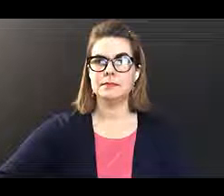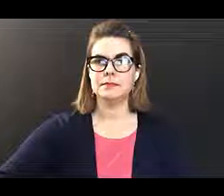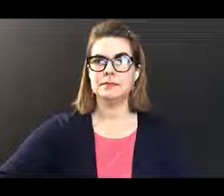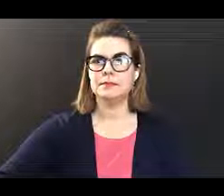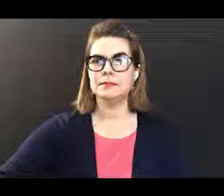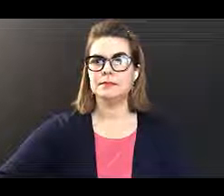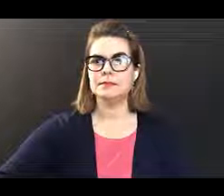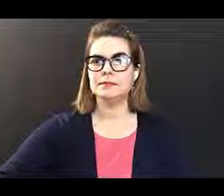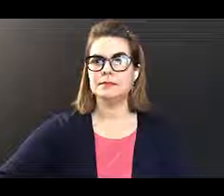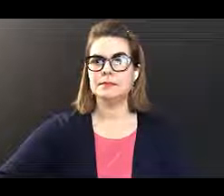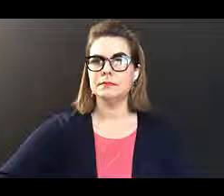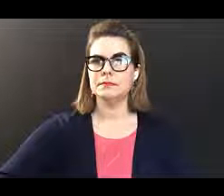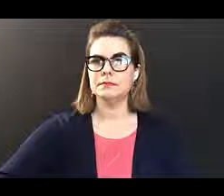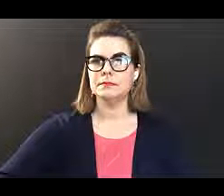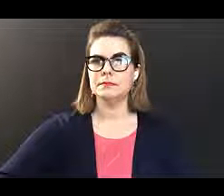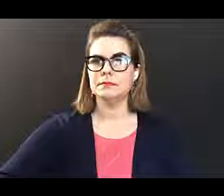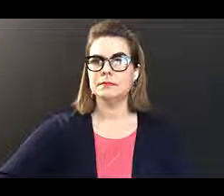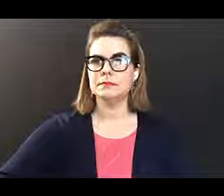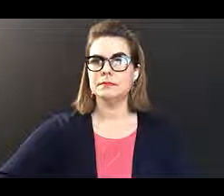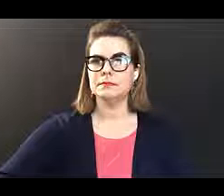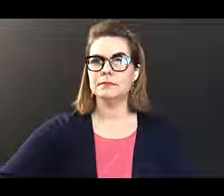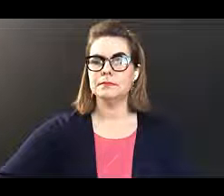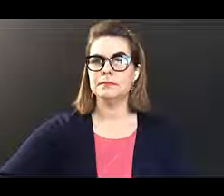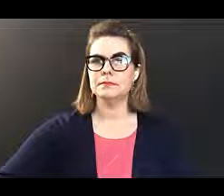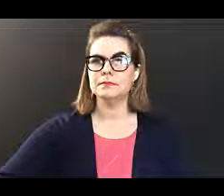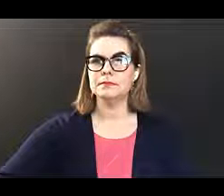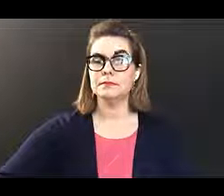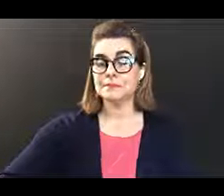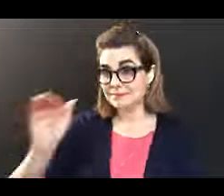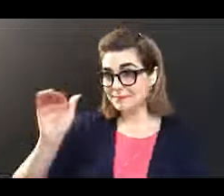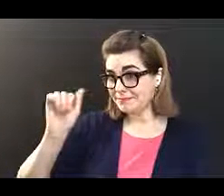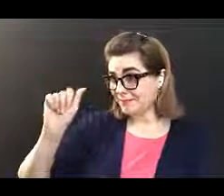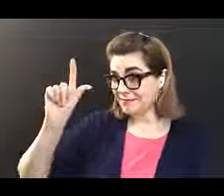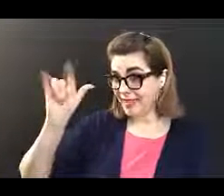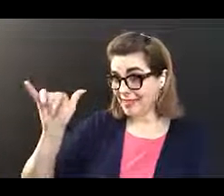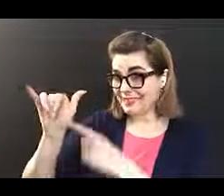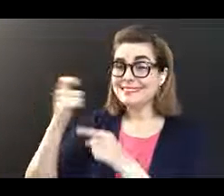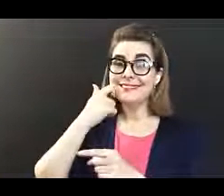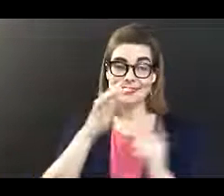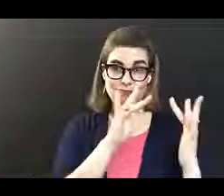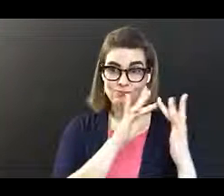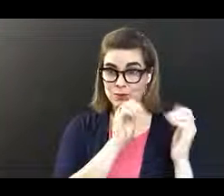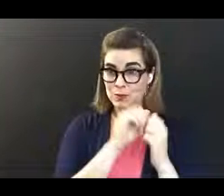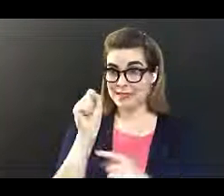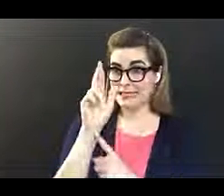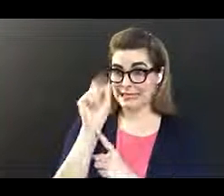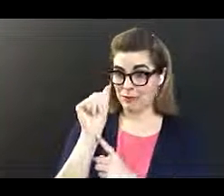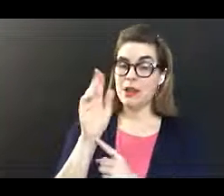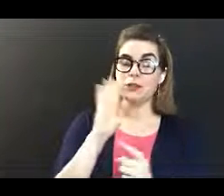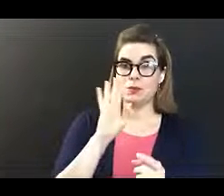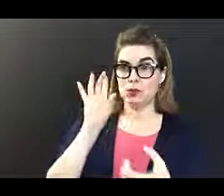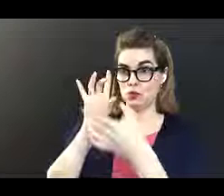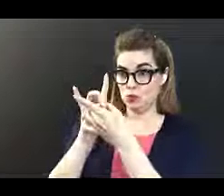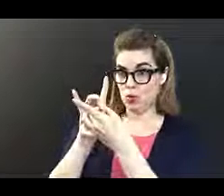Ali, I just spoke with Sarah. She's going to join so that we can go ahead and present. Oh, awesome. Just Okay. let me know when you